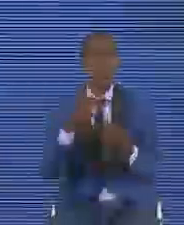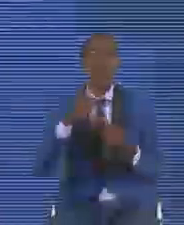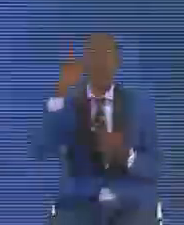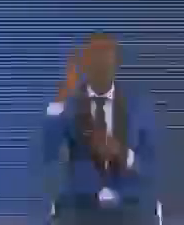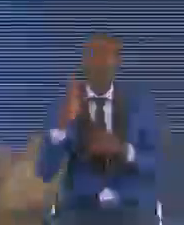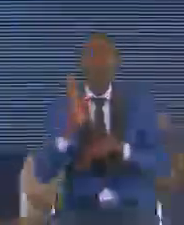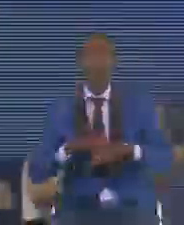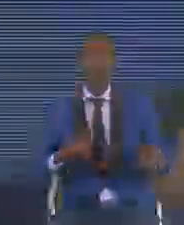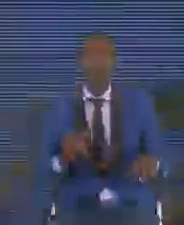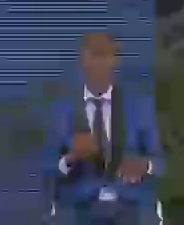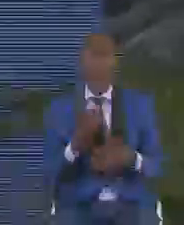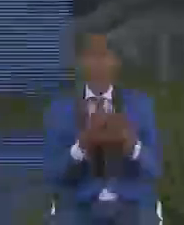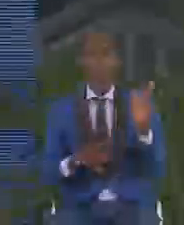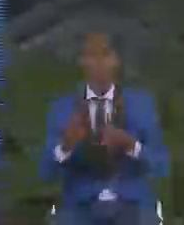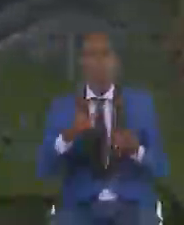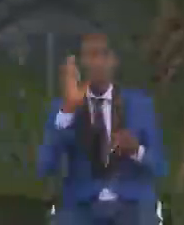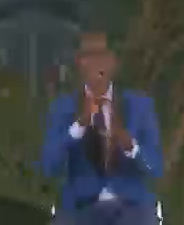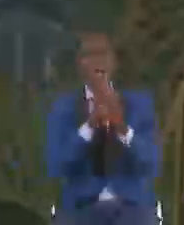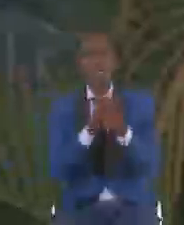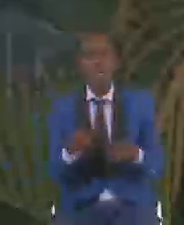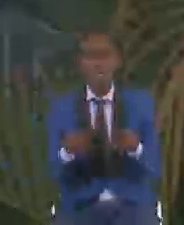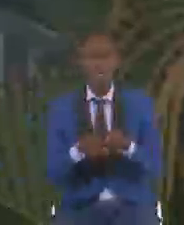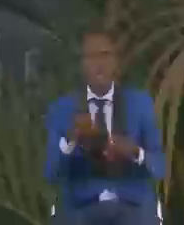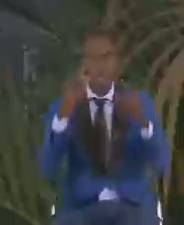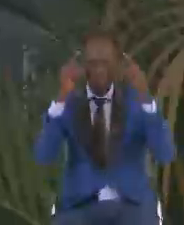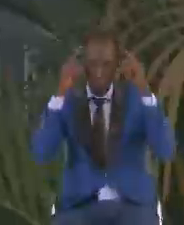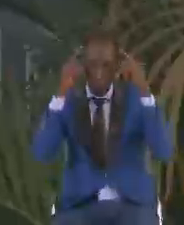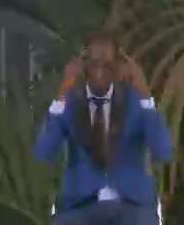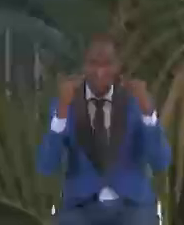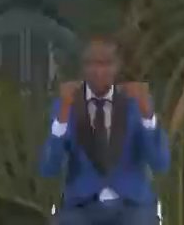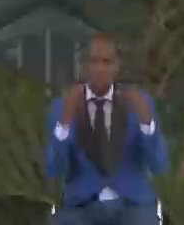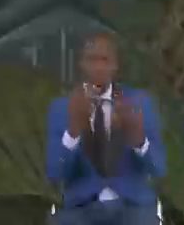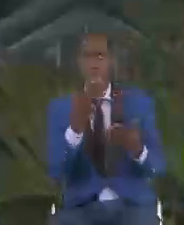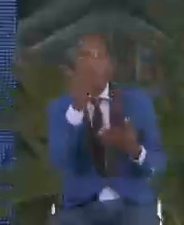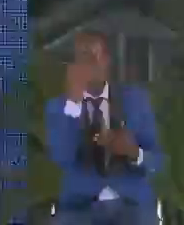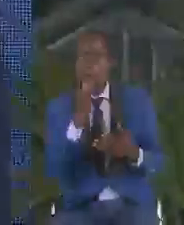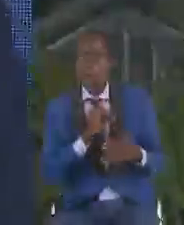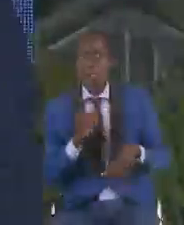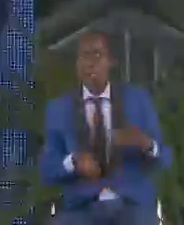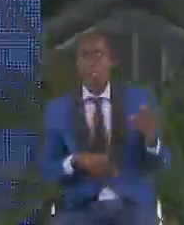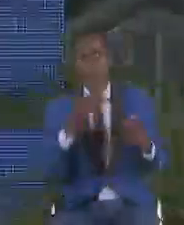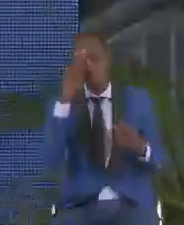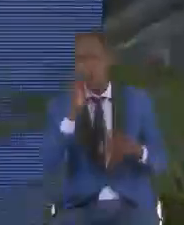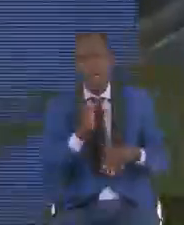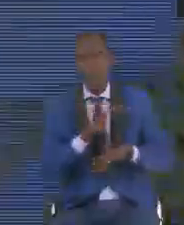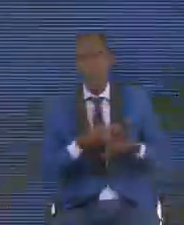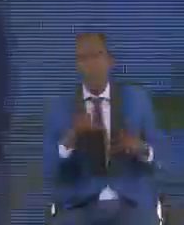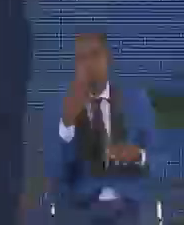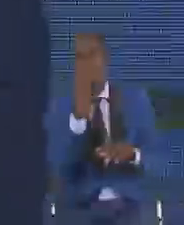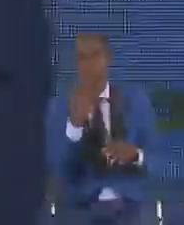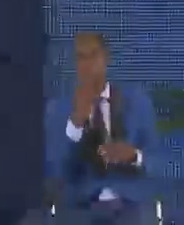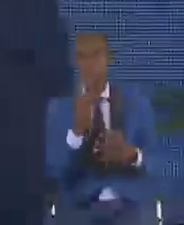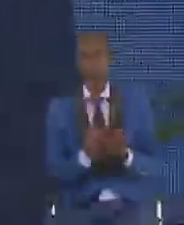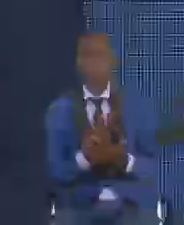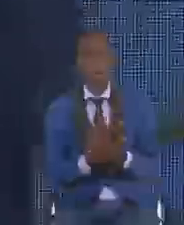say like Moses, Lord, you know I can't. You know I'm a stammerer. You know I don't have